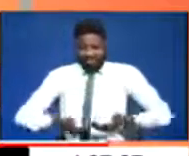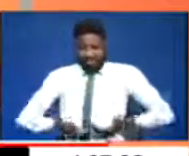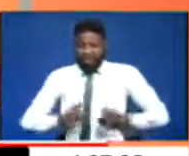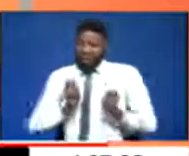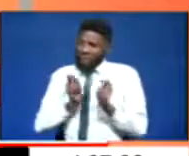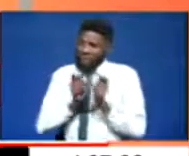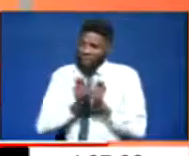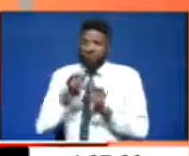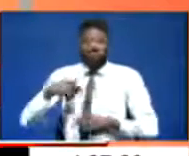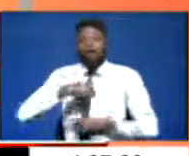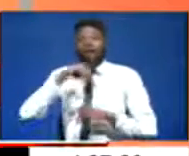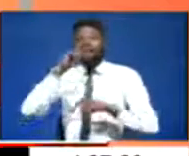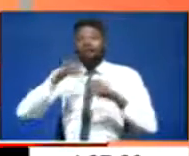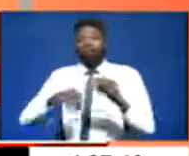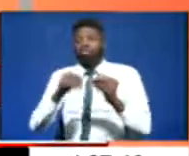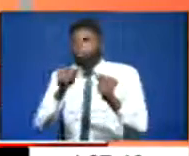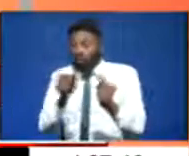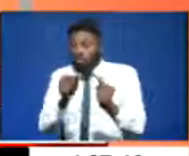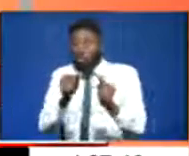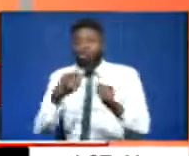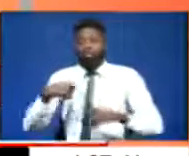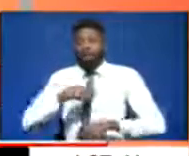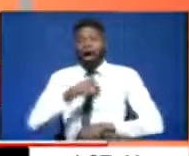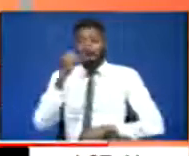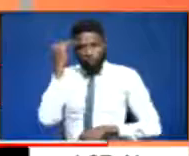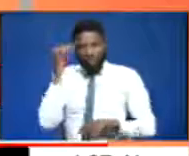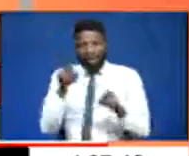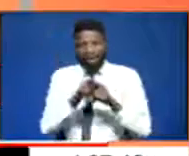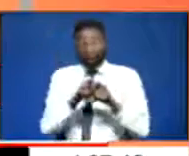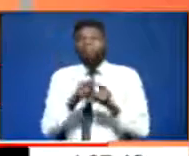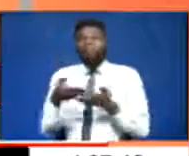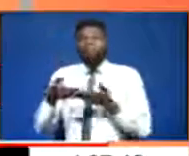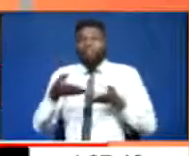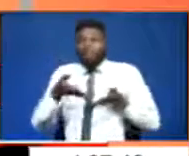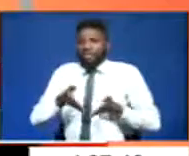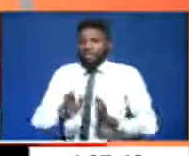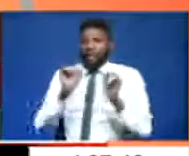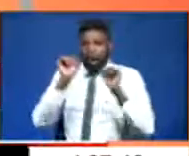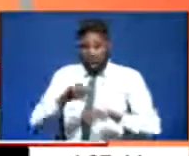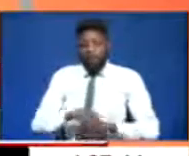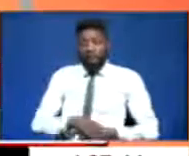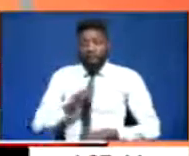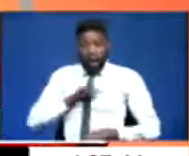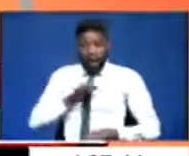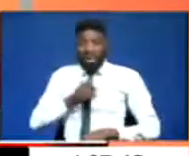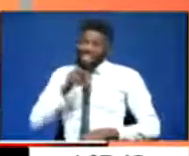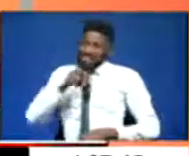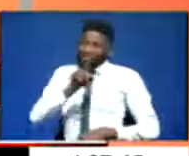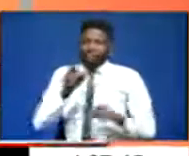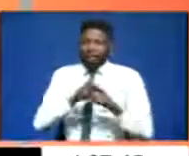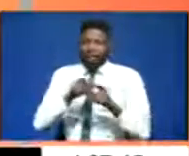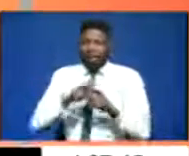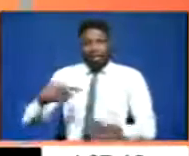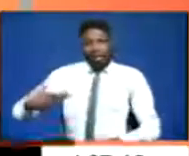and we know we are going to expect a preterm baby, the mother is given an injection of a steroid to help mature the lungs of the